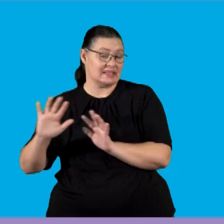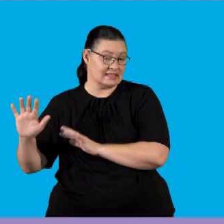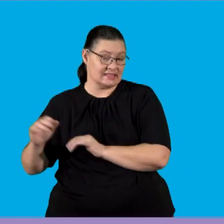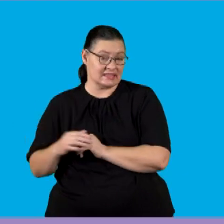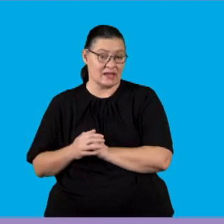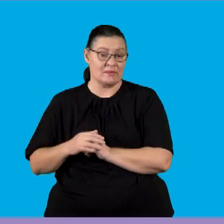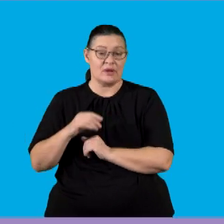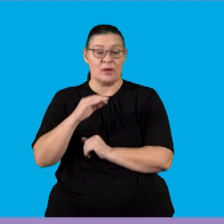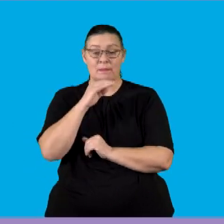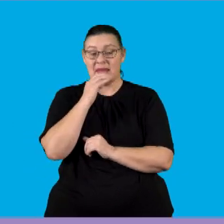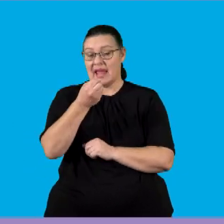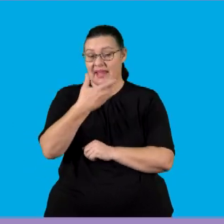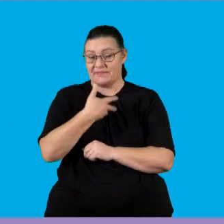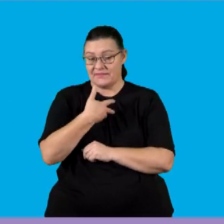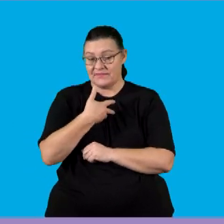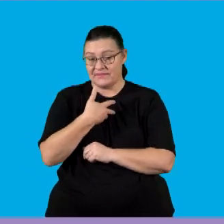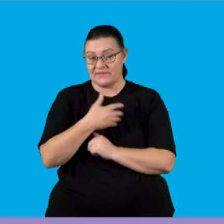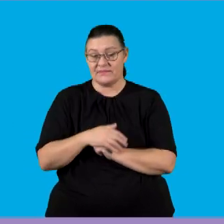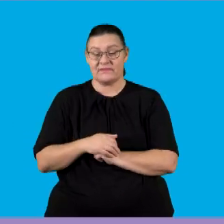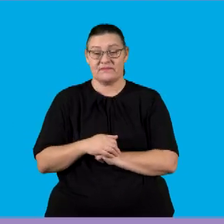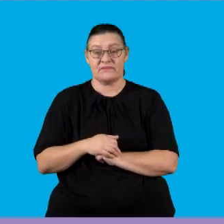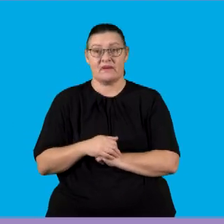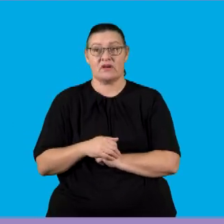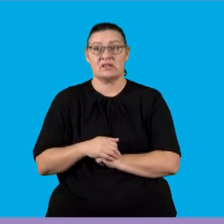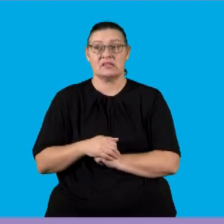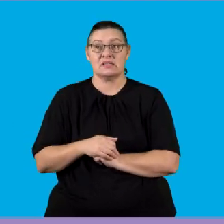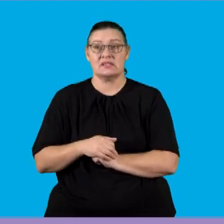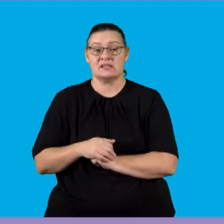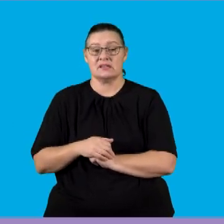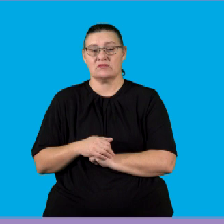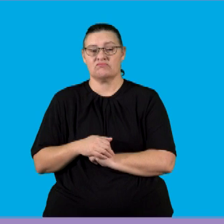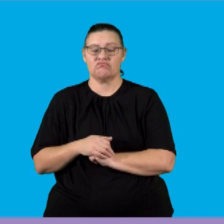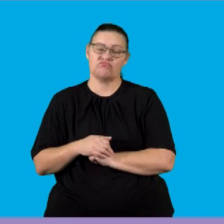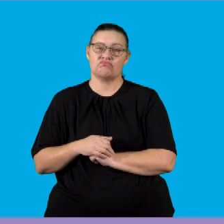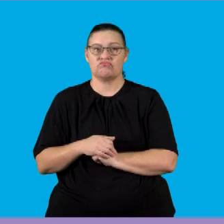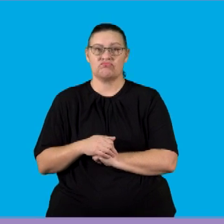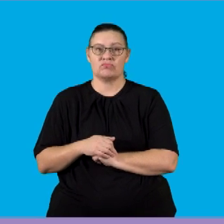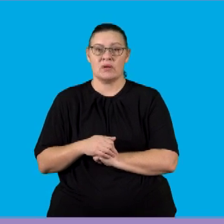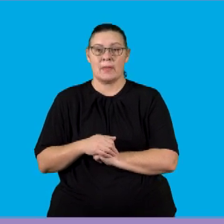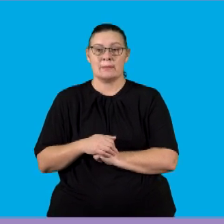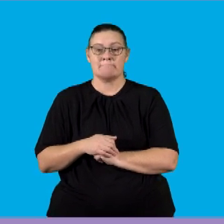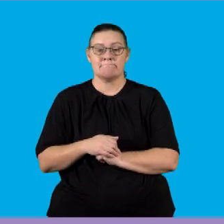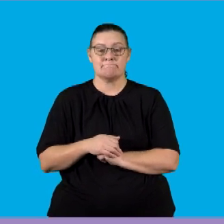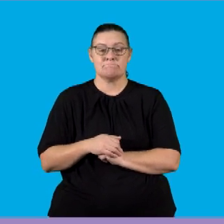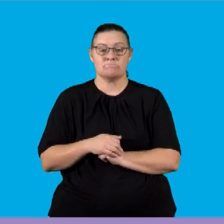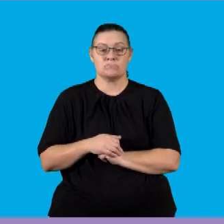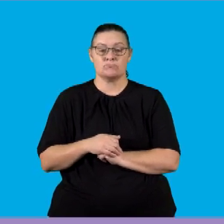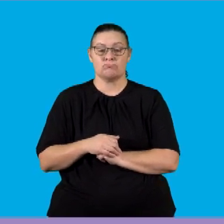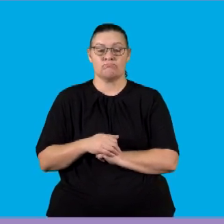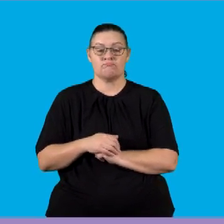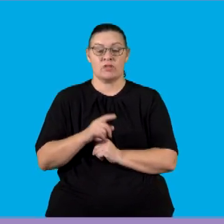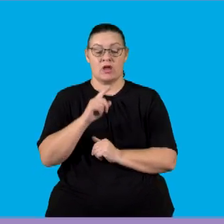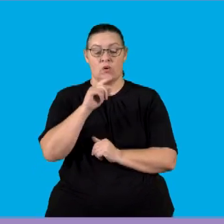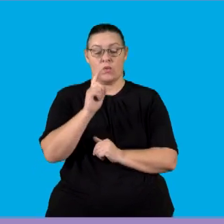then that is going to give us, let's just multiply it there by 5 10s. That is going to be